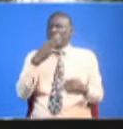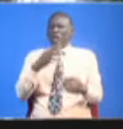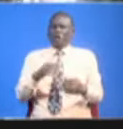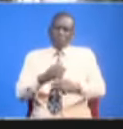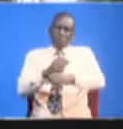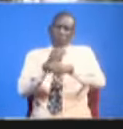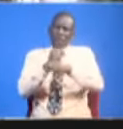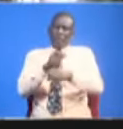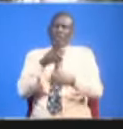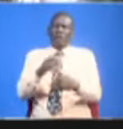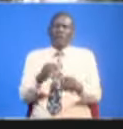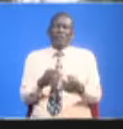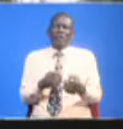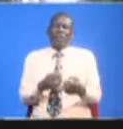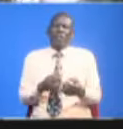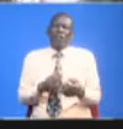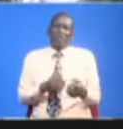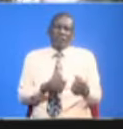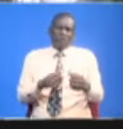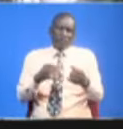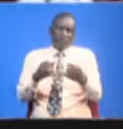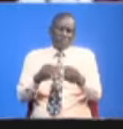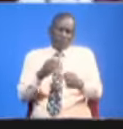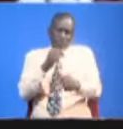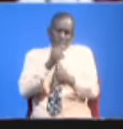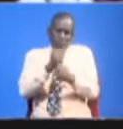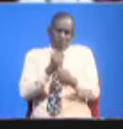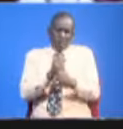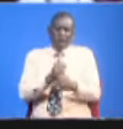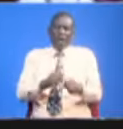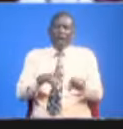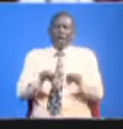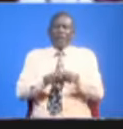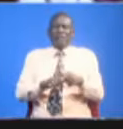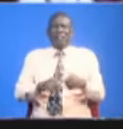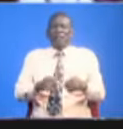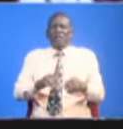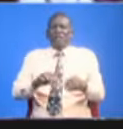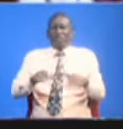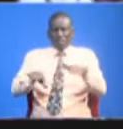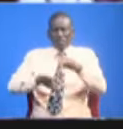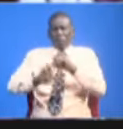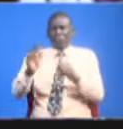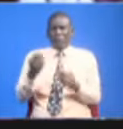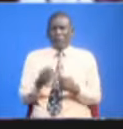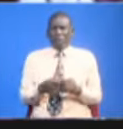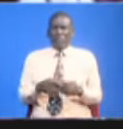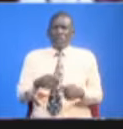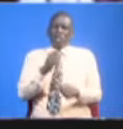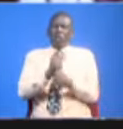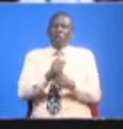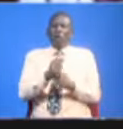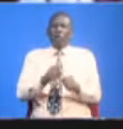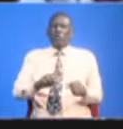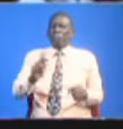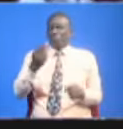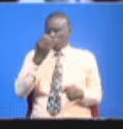as the immediate former deputy president. Na mimi ninajivunia ya kwamba katika kazi rais alinipea ya